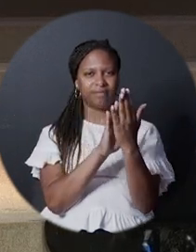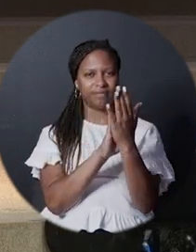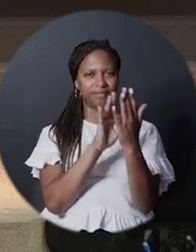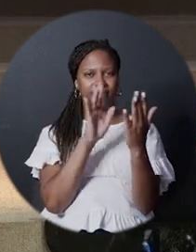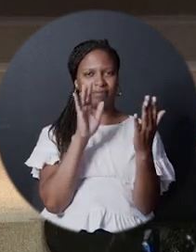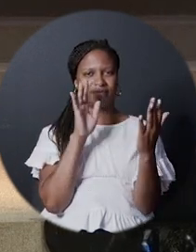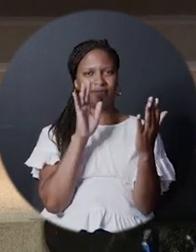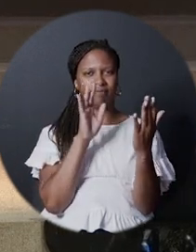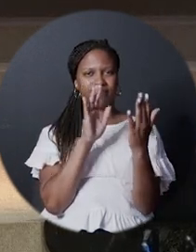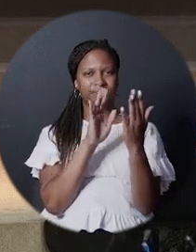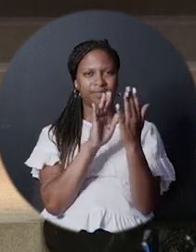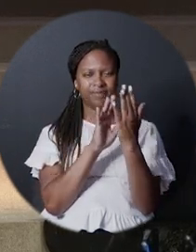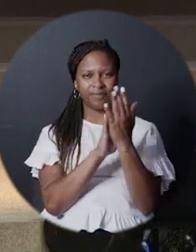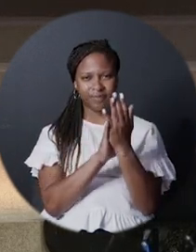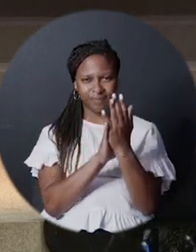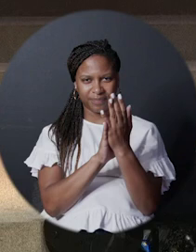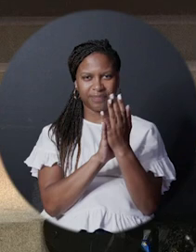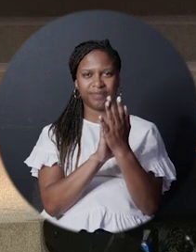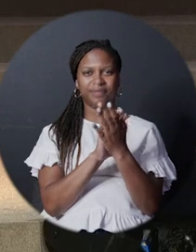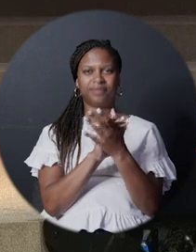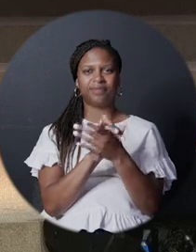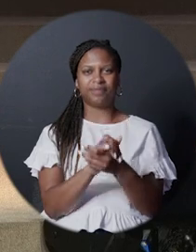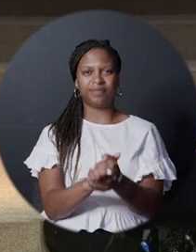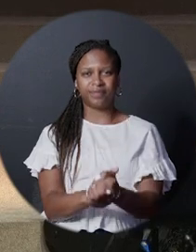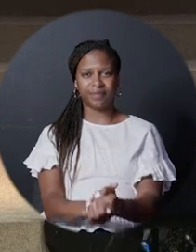worthy to be